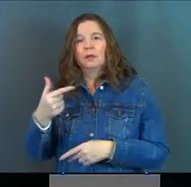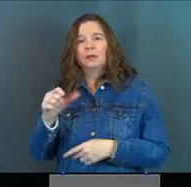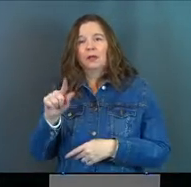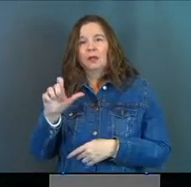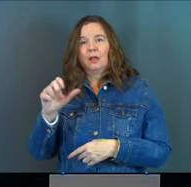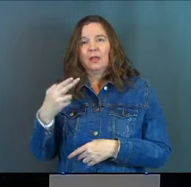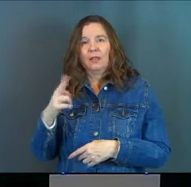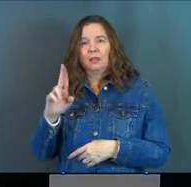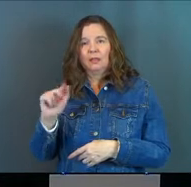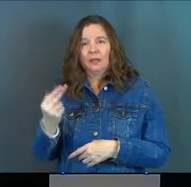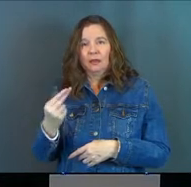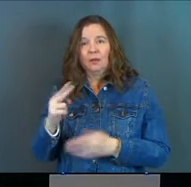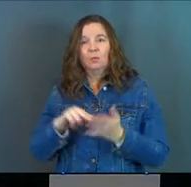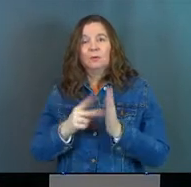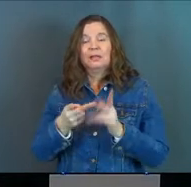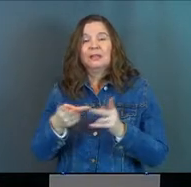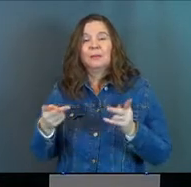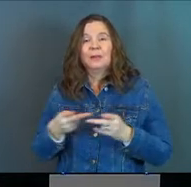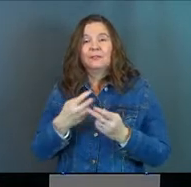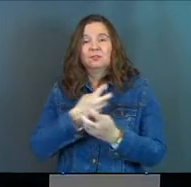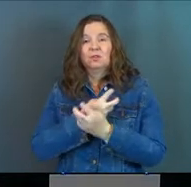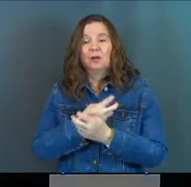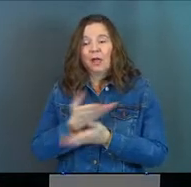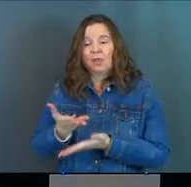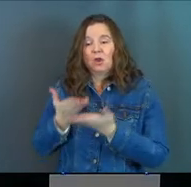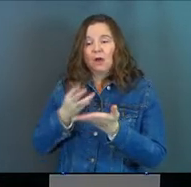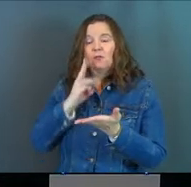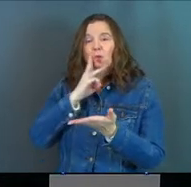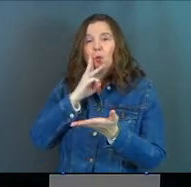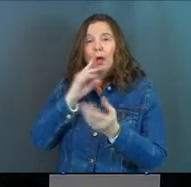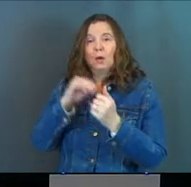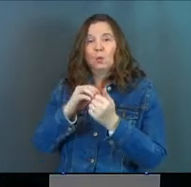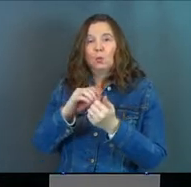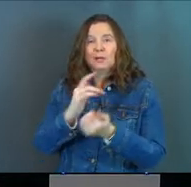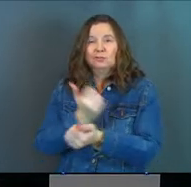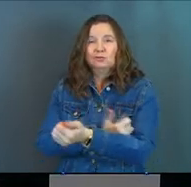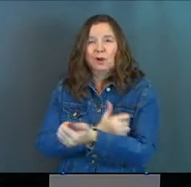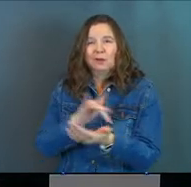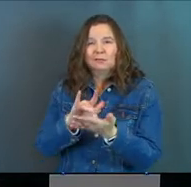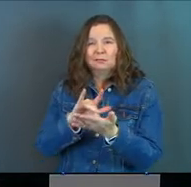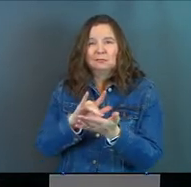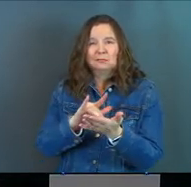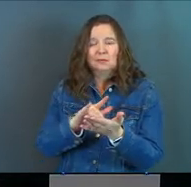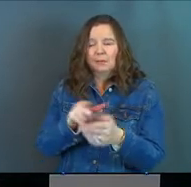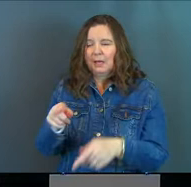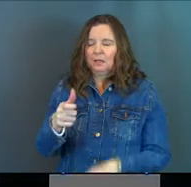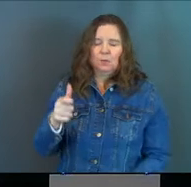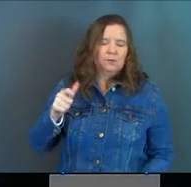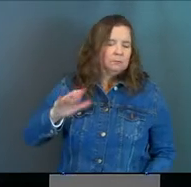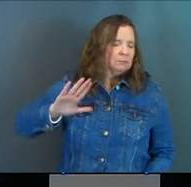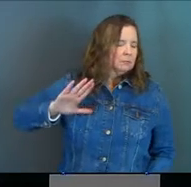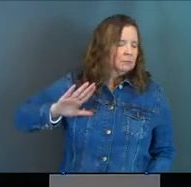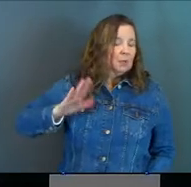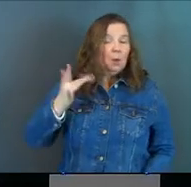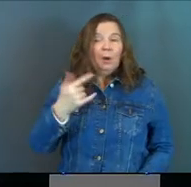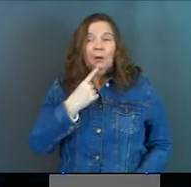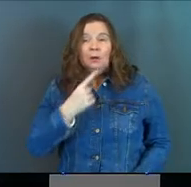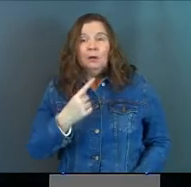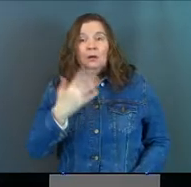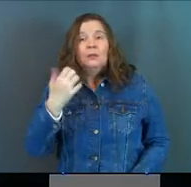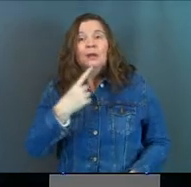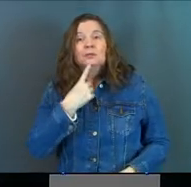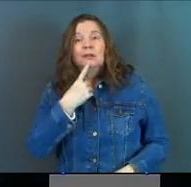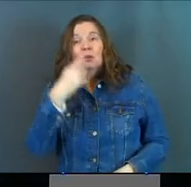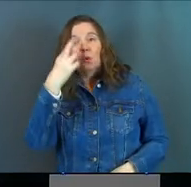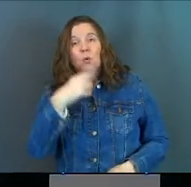And they offered him wine drugged with myrrh, but he refused it. Why would they offer him wine drugged with myrrh? Scholars tell us that Roman soldiers would